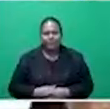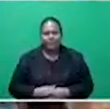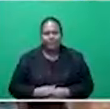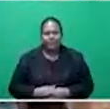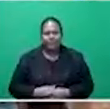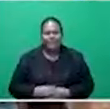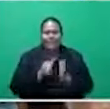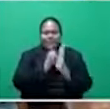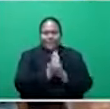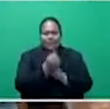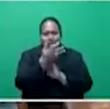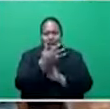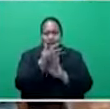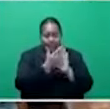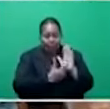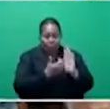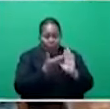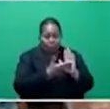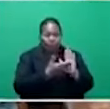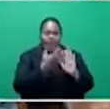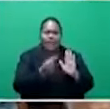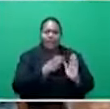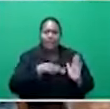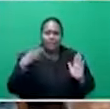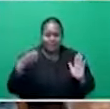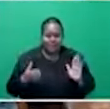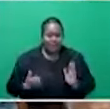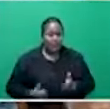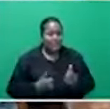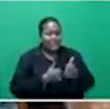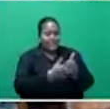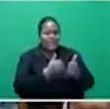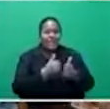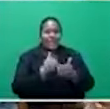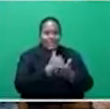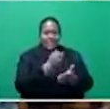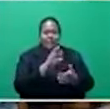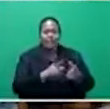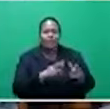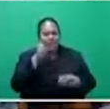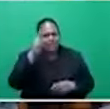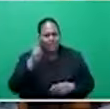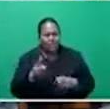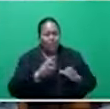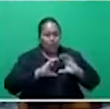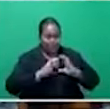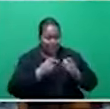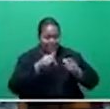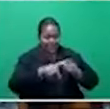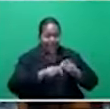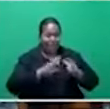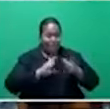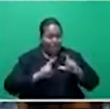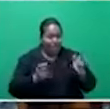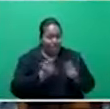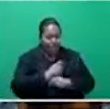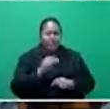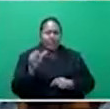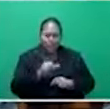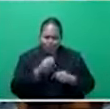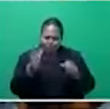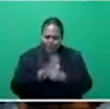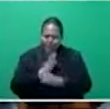sir, that the Minister, with the assistance of the National Climate Change Coordination Committee, must determine a carbon budget for Fiji in respect of